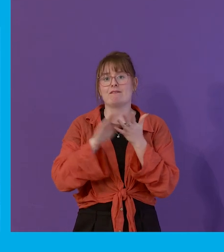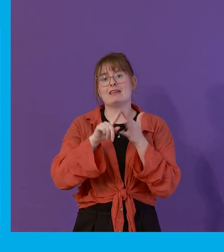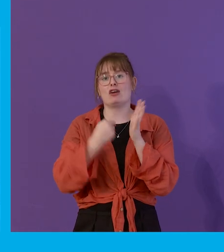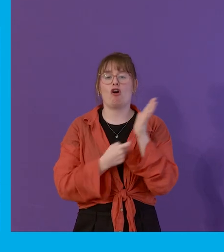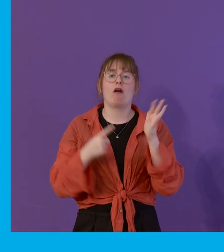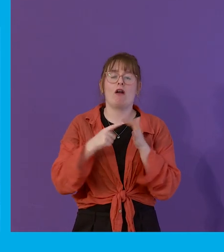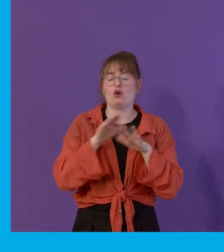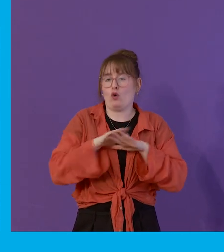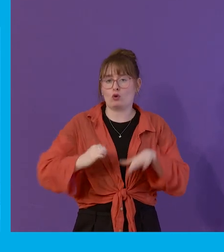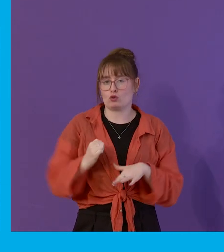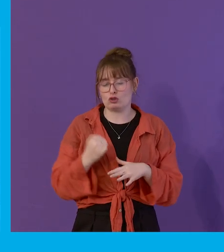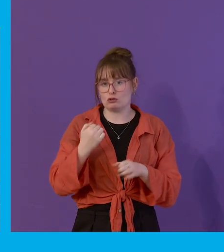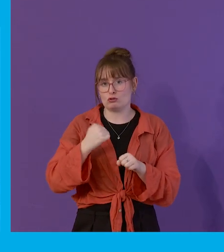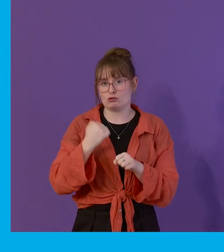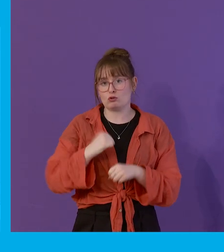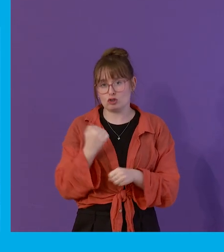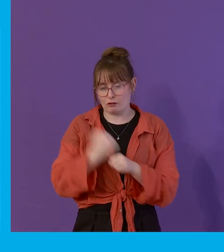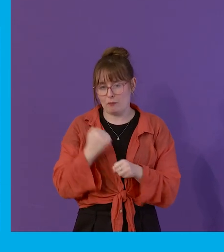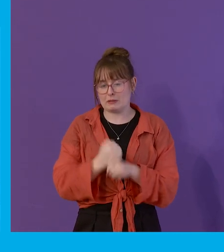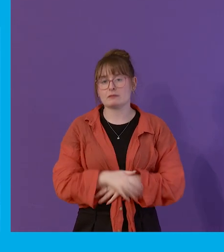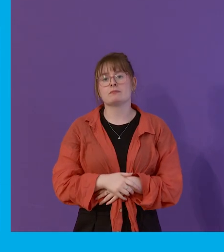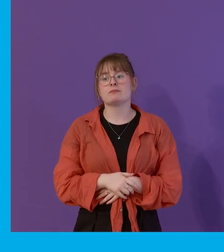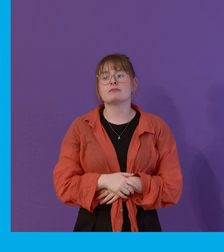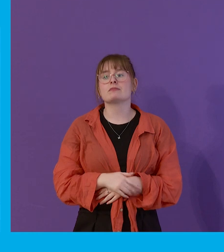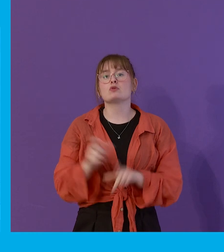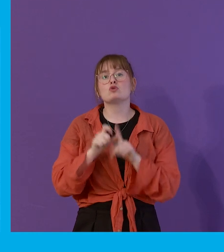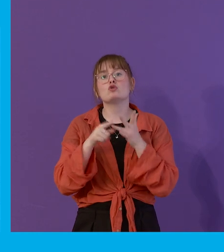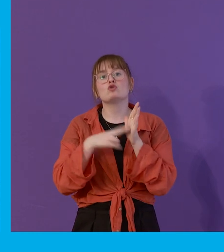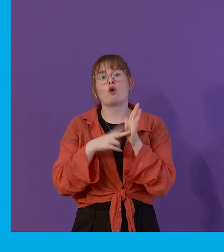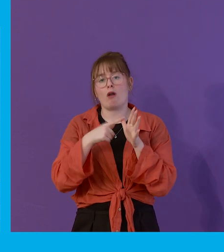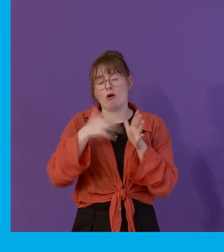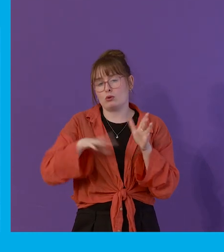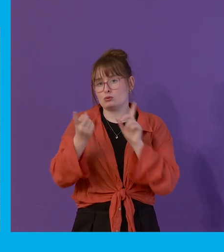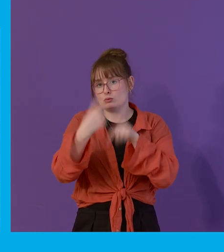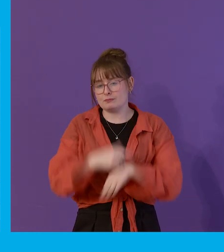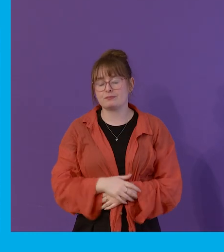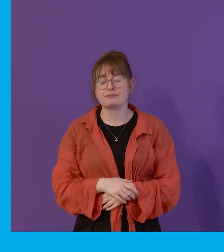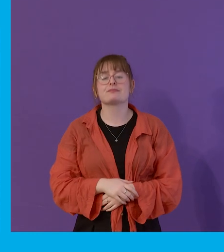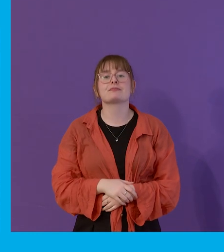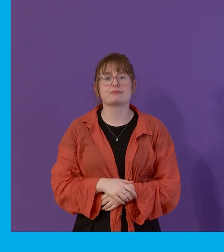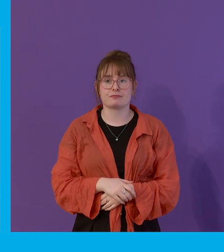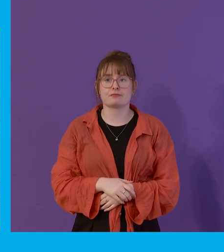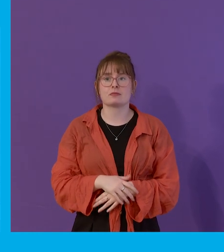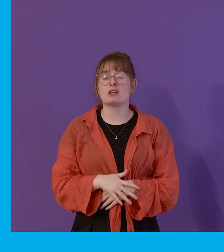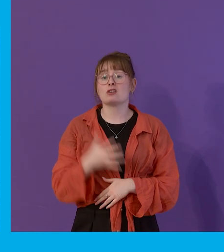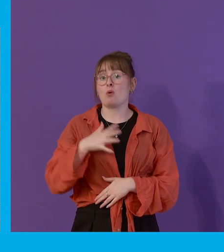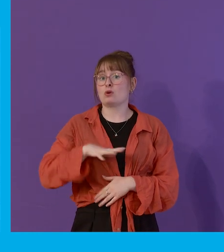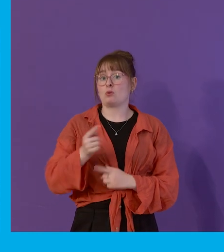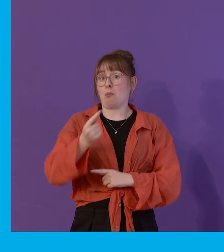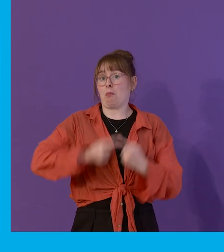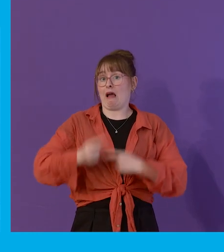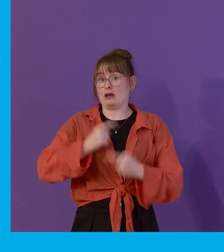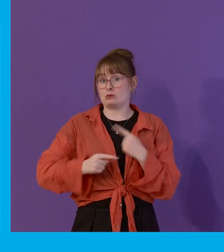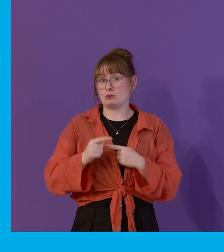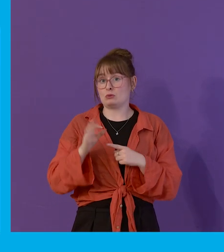happened. Okay. All right. Donna, you want to come in? Yeah, just going back to the issue